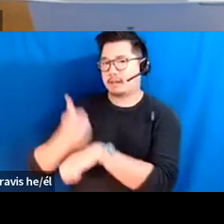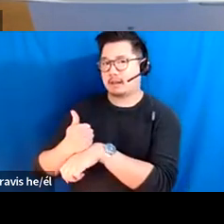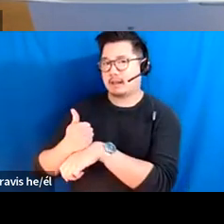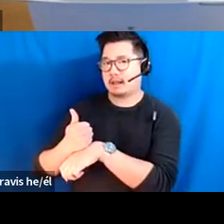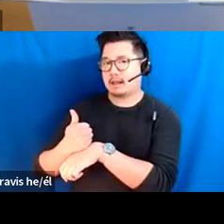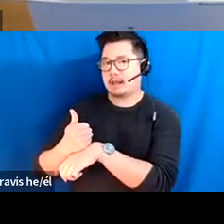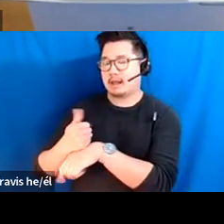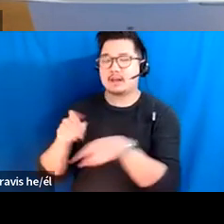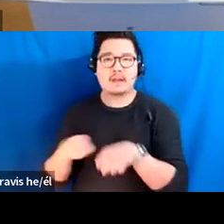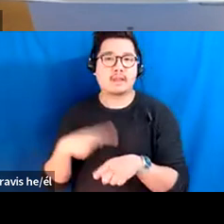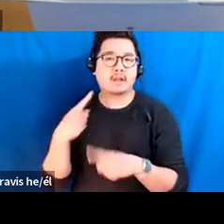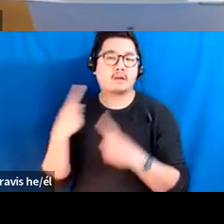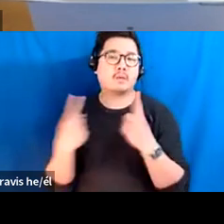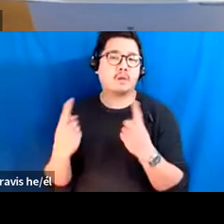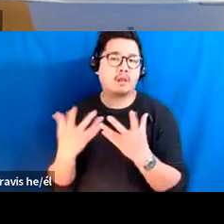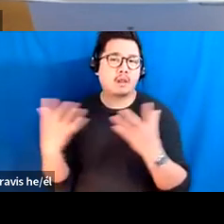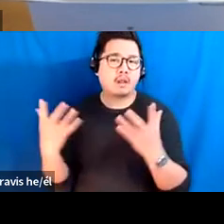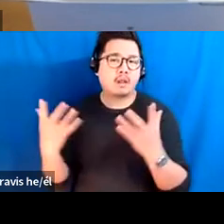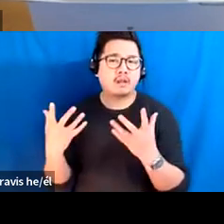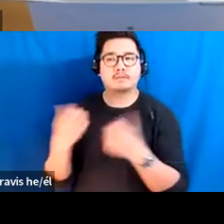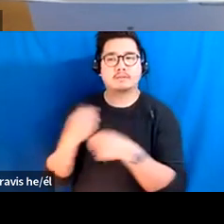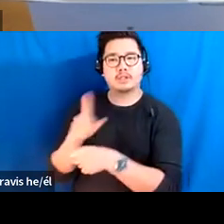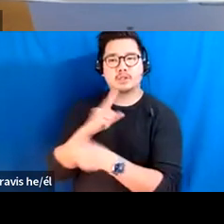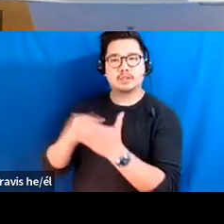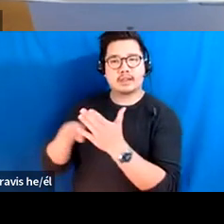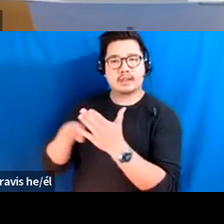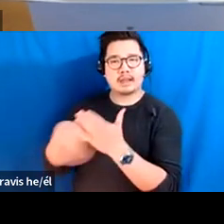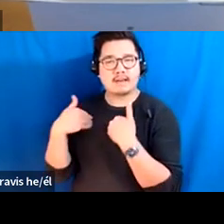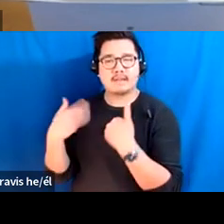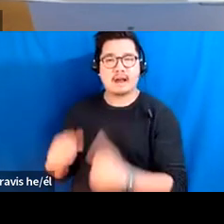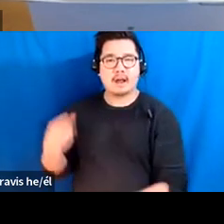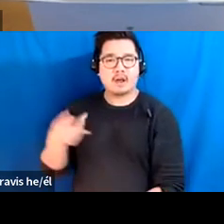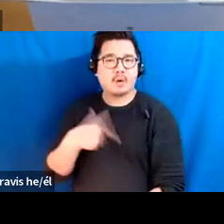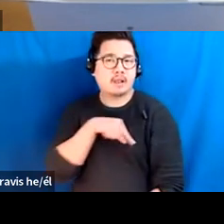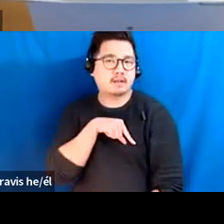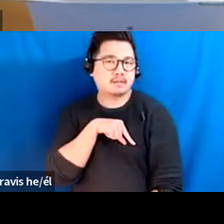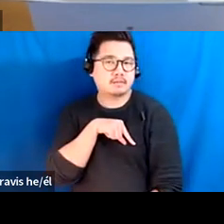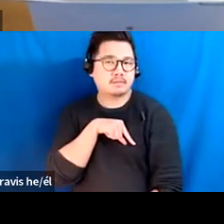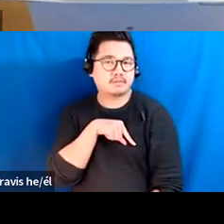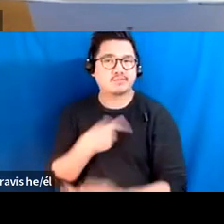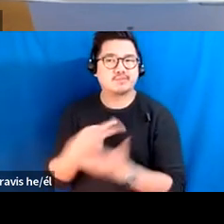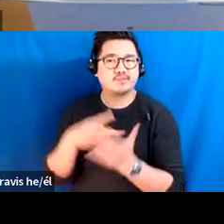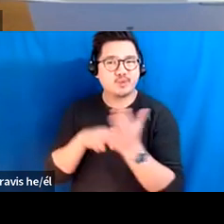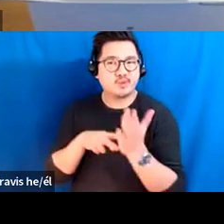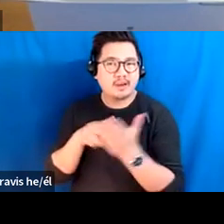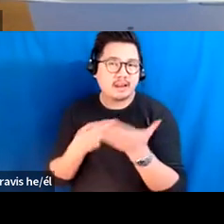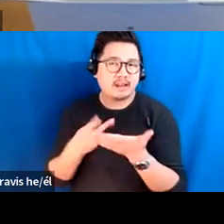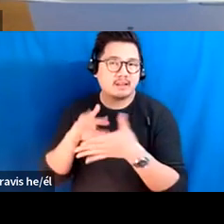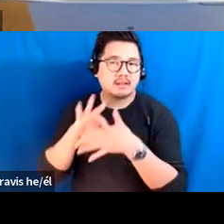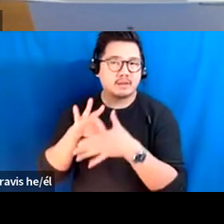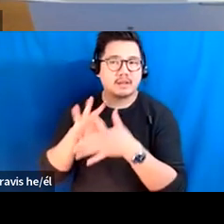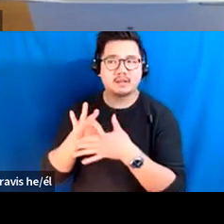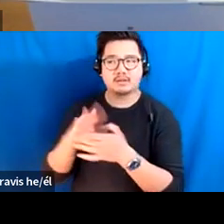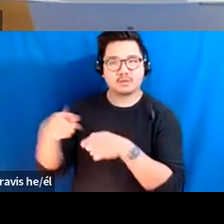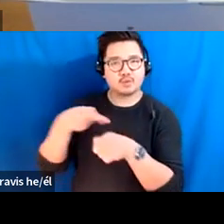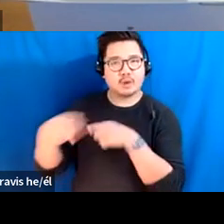a lot of promise there around ensuring that our students get access to high quality reading materials that are aligned to the science of